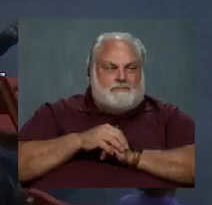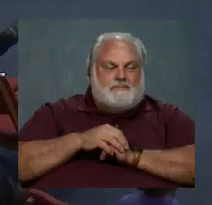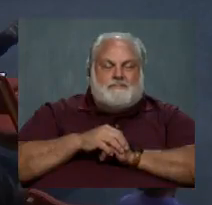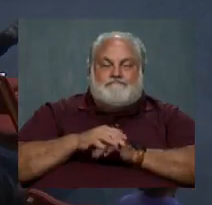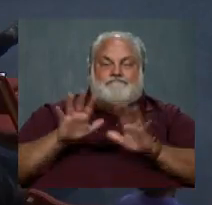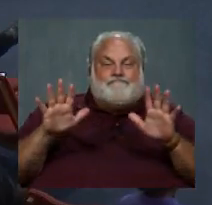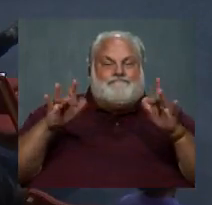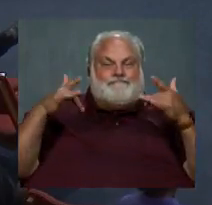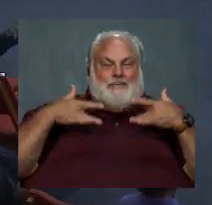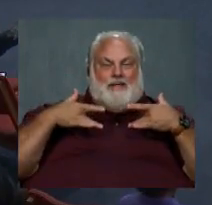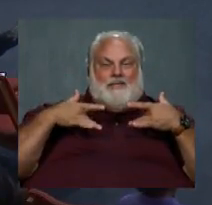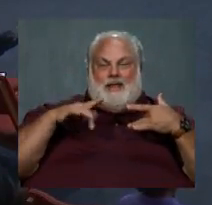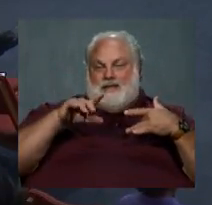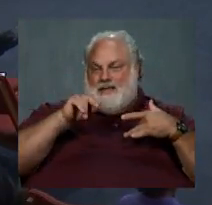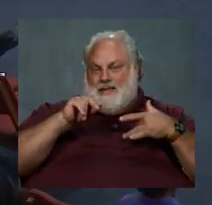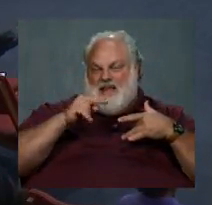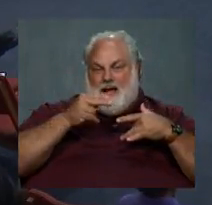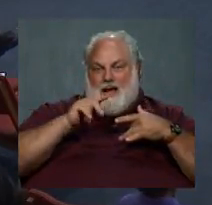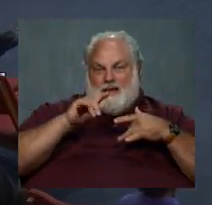leave it. I'll let you say